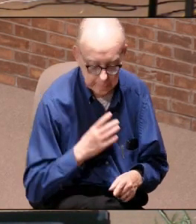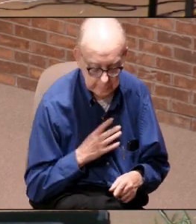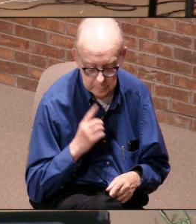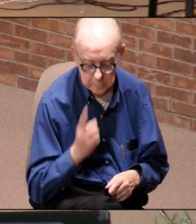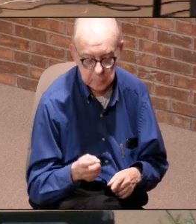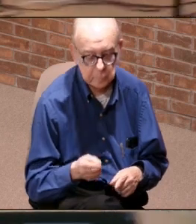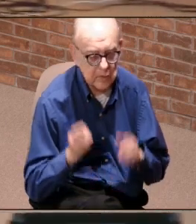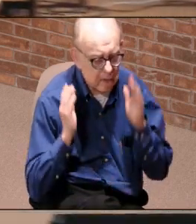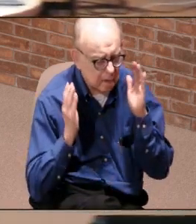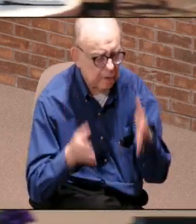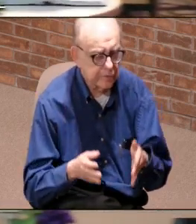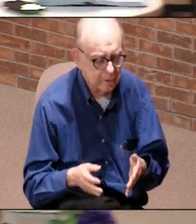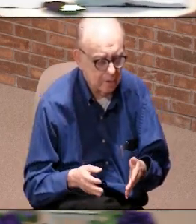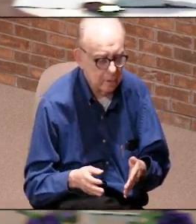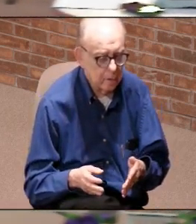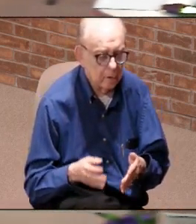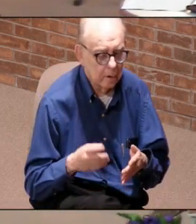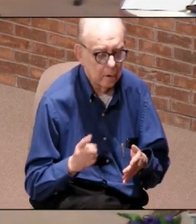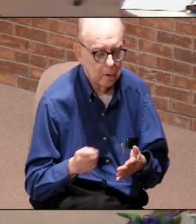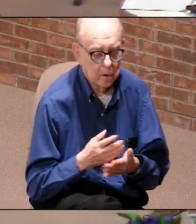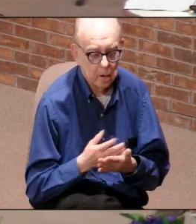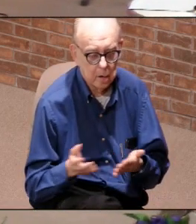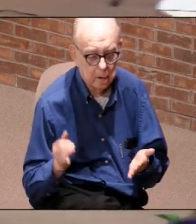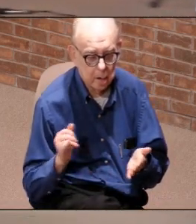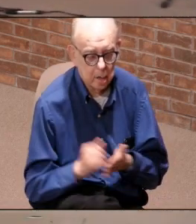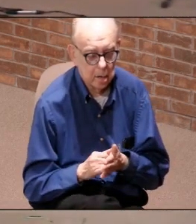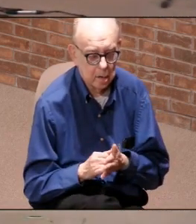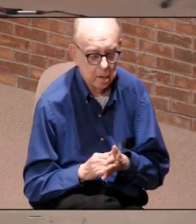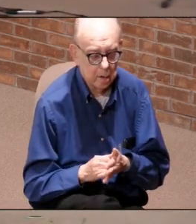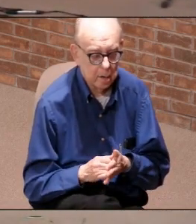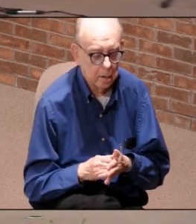and he says, listen, he says, the thing just stopped